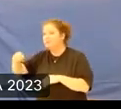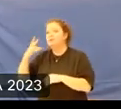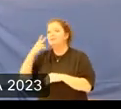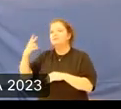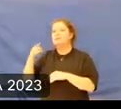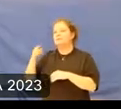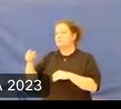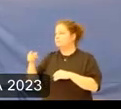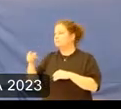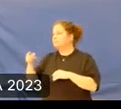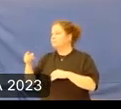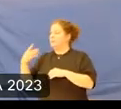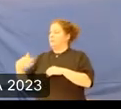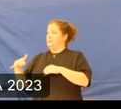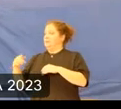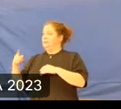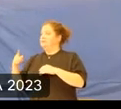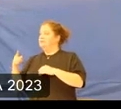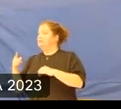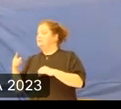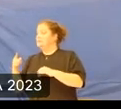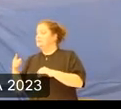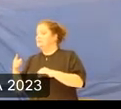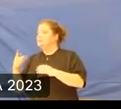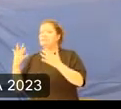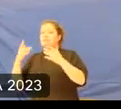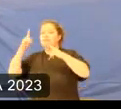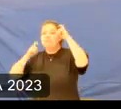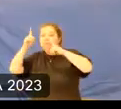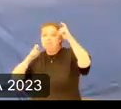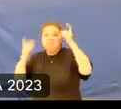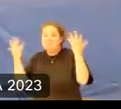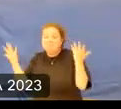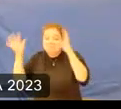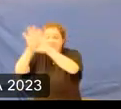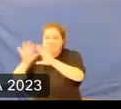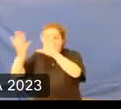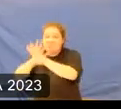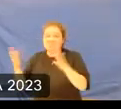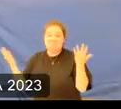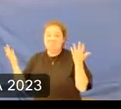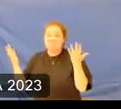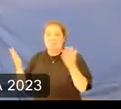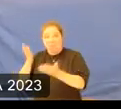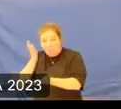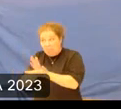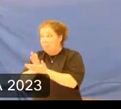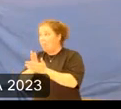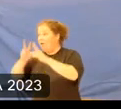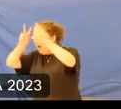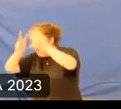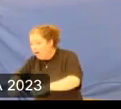that we know very little about. So facial expressions, hugely underexplored